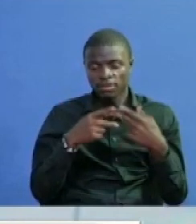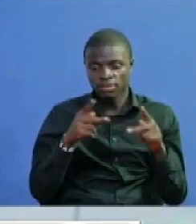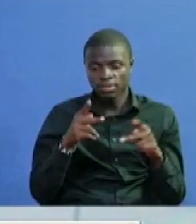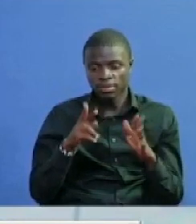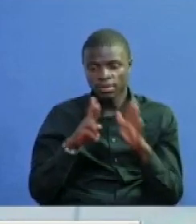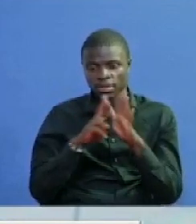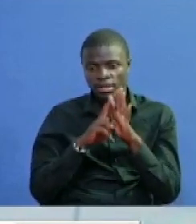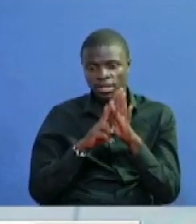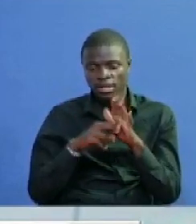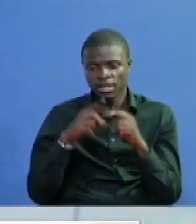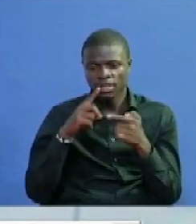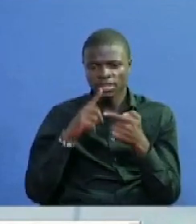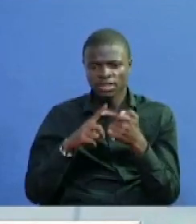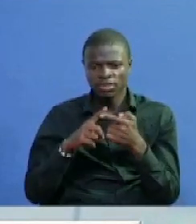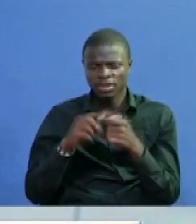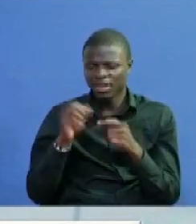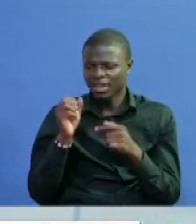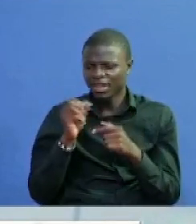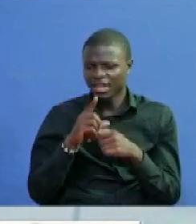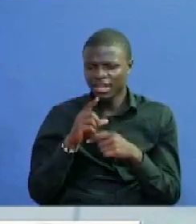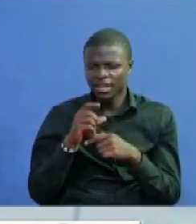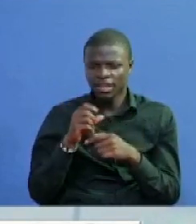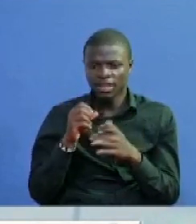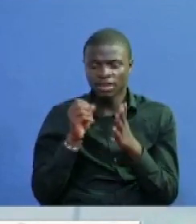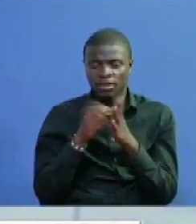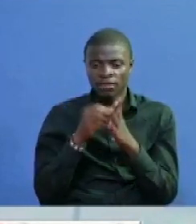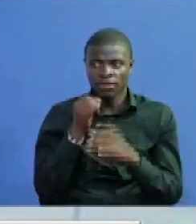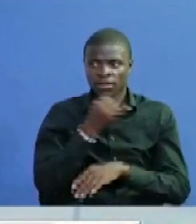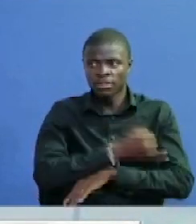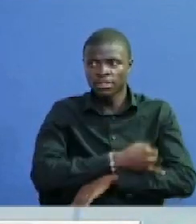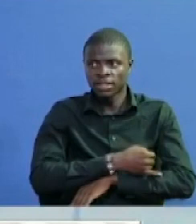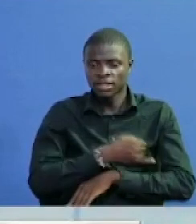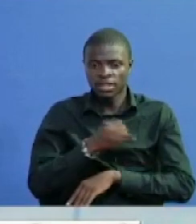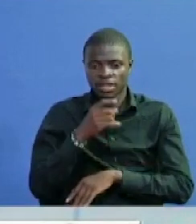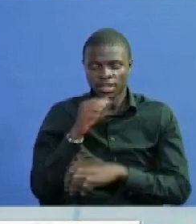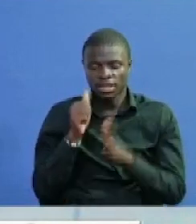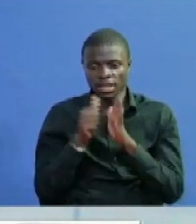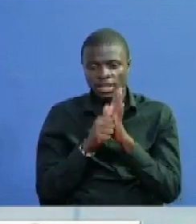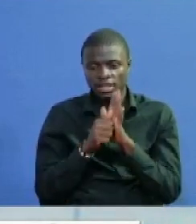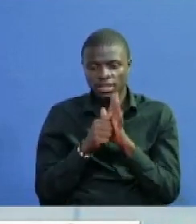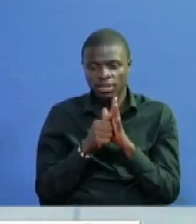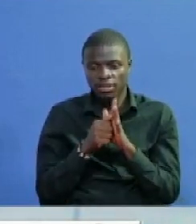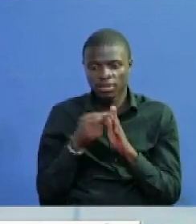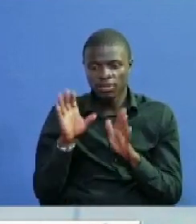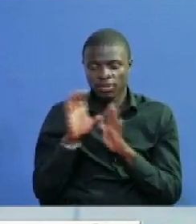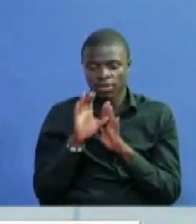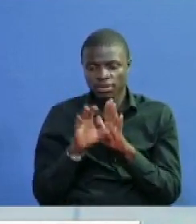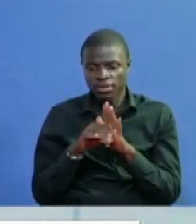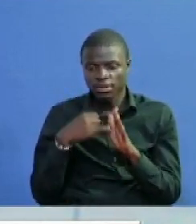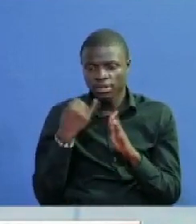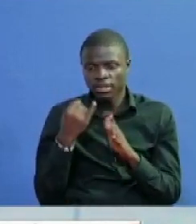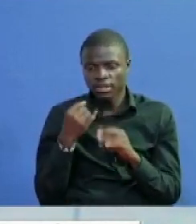information held by the state or any of its agencies applies. That law, that article of the Constitution is still